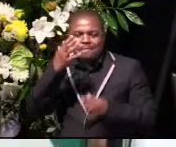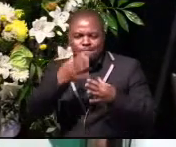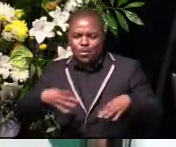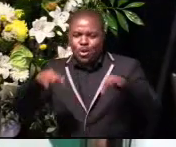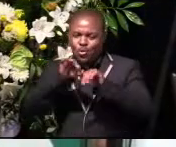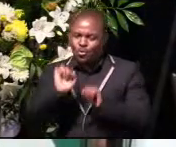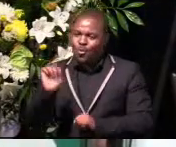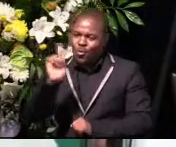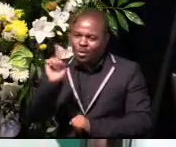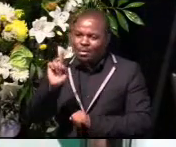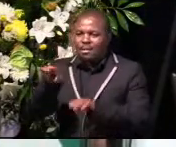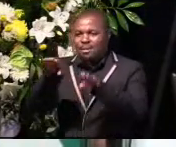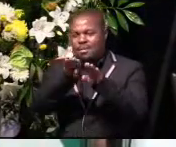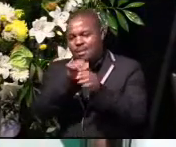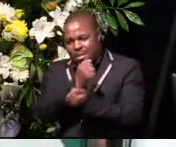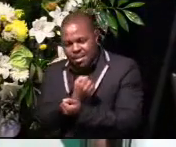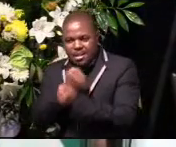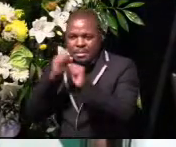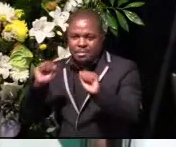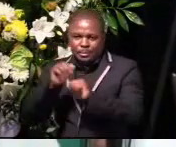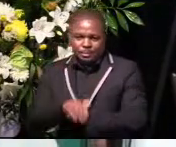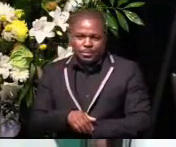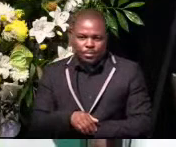we thought that leaders